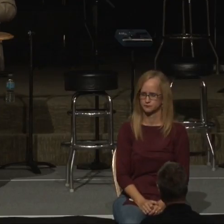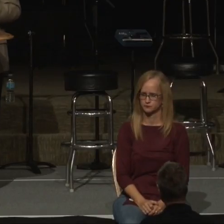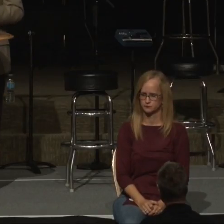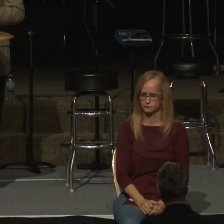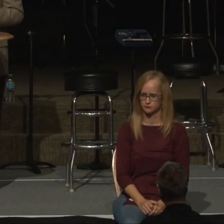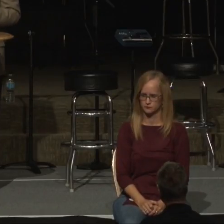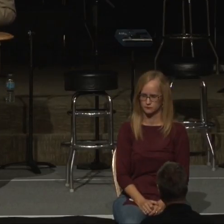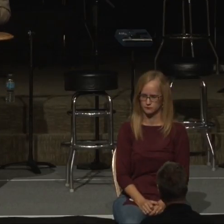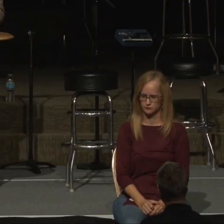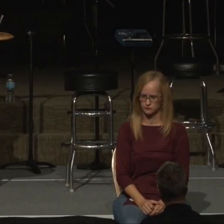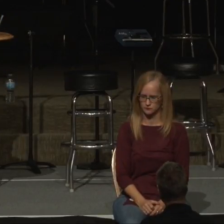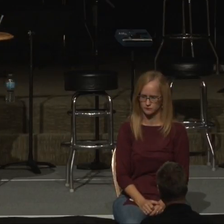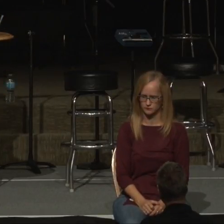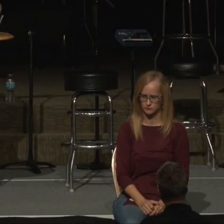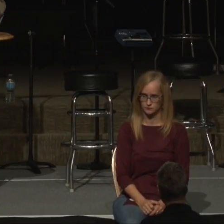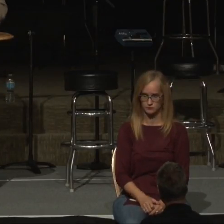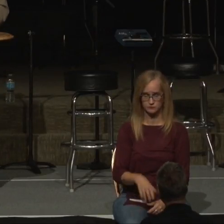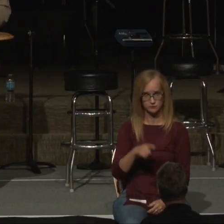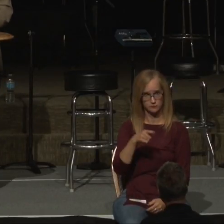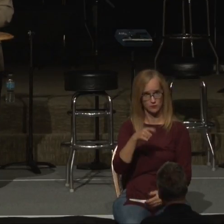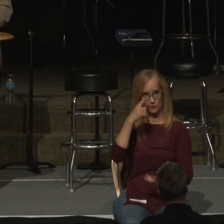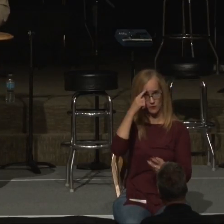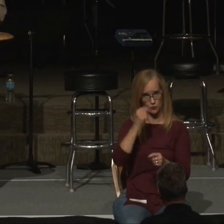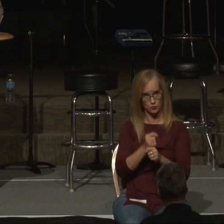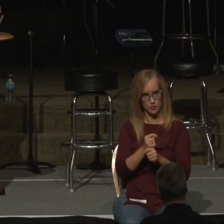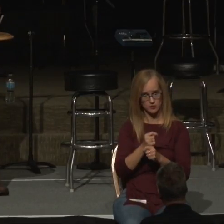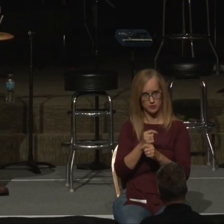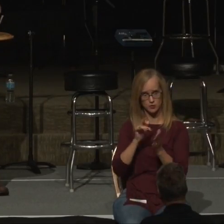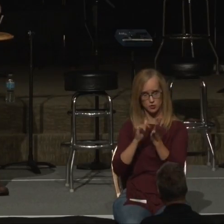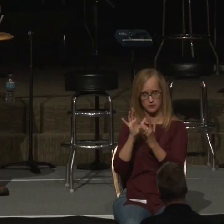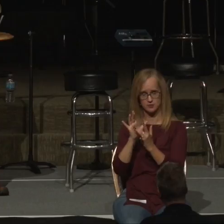And so, have you trusted Jesus?